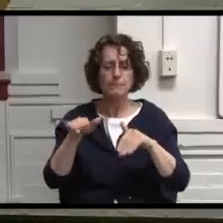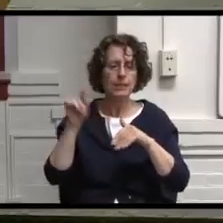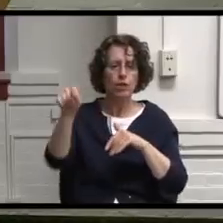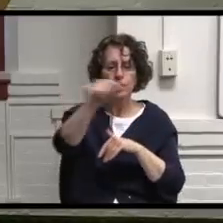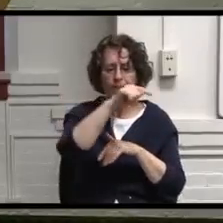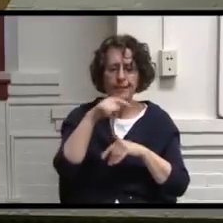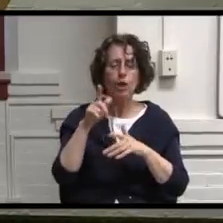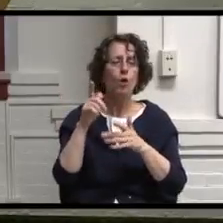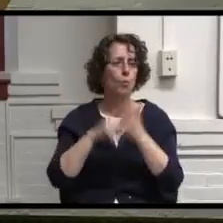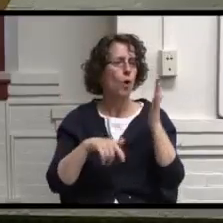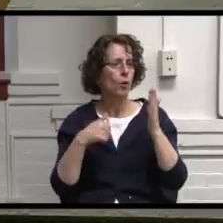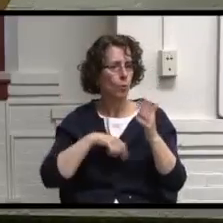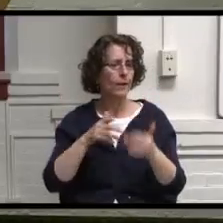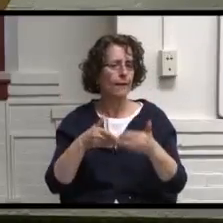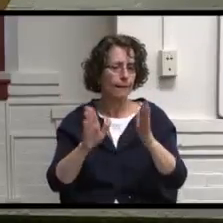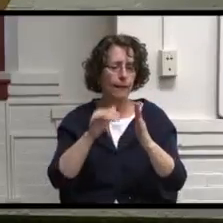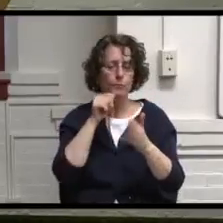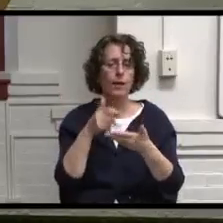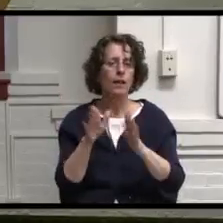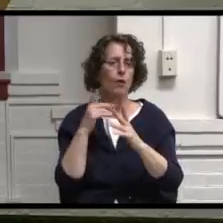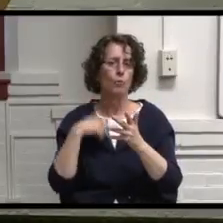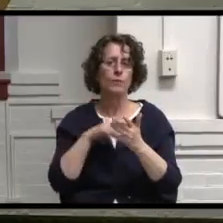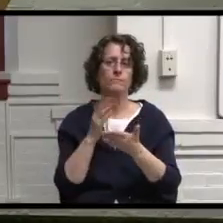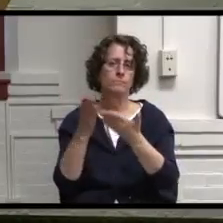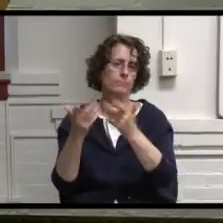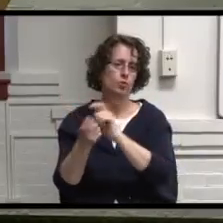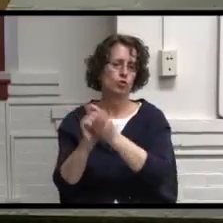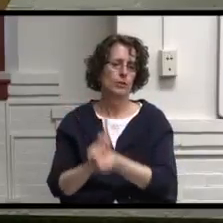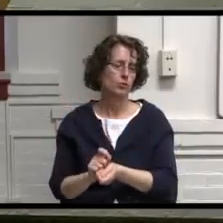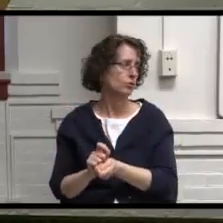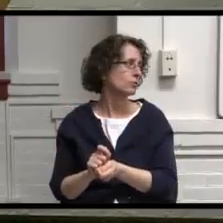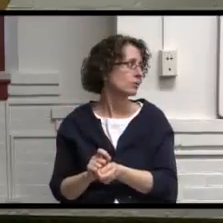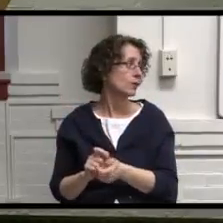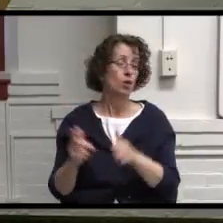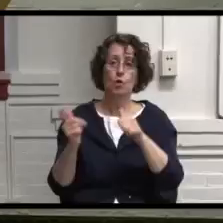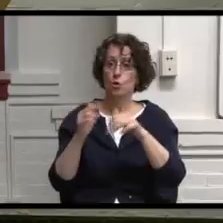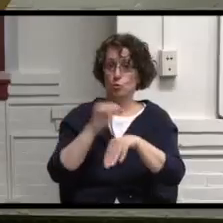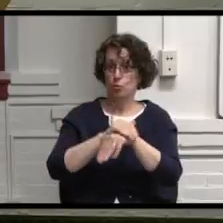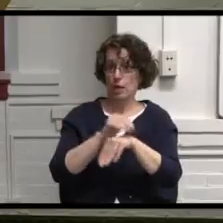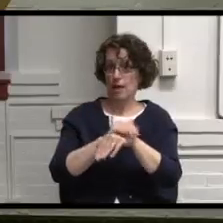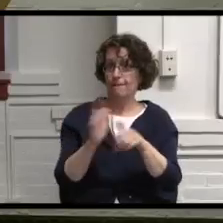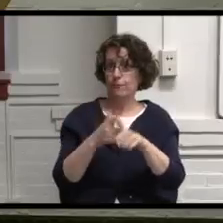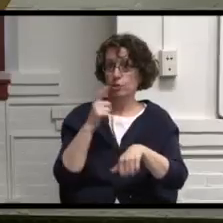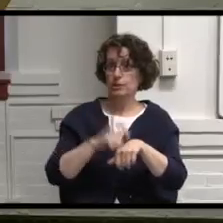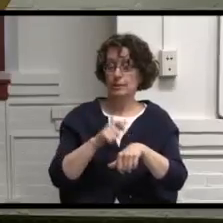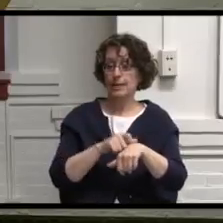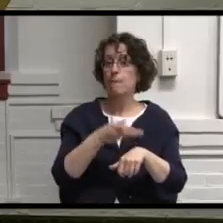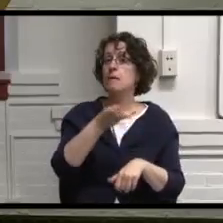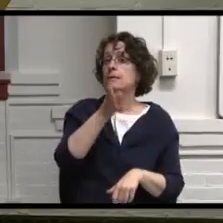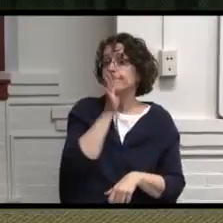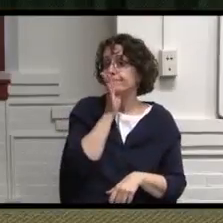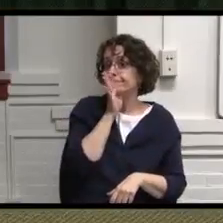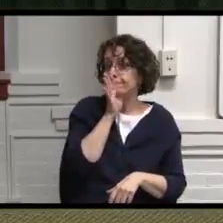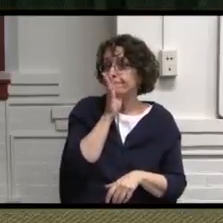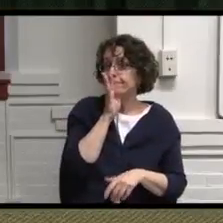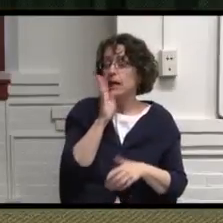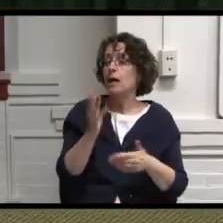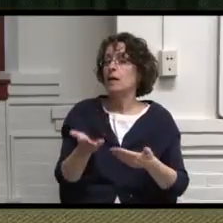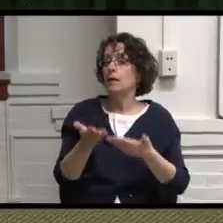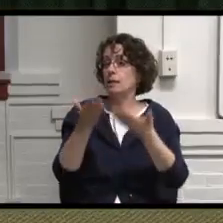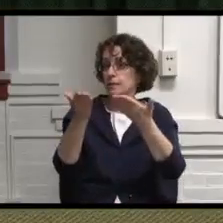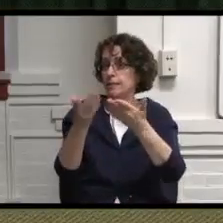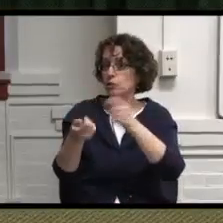what isn't, that sort of thing. And So- tonight is the first reading Excuse me? Tonight is the Yeah. first reading